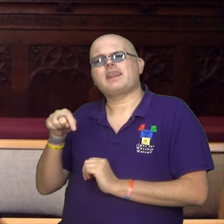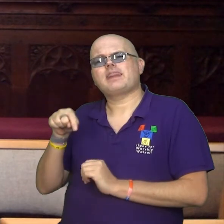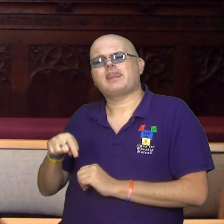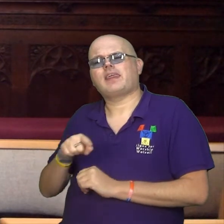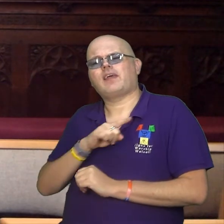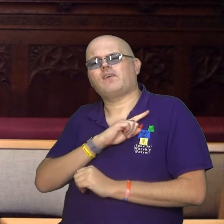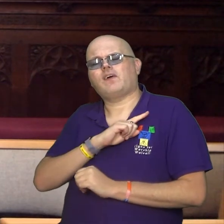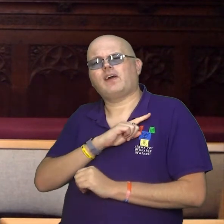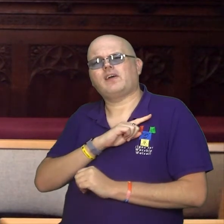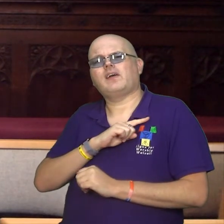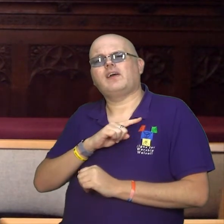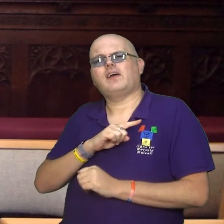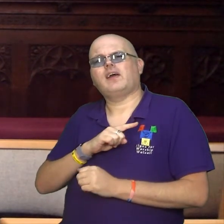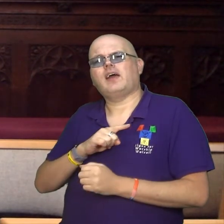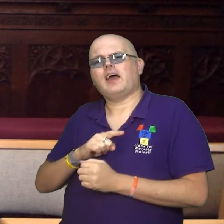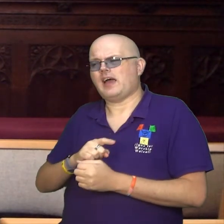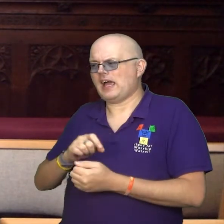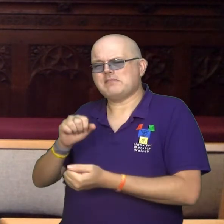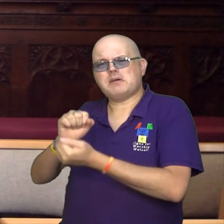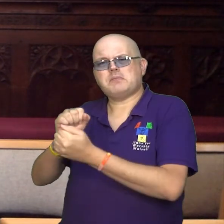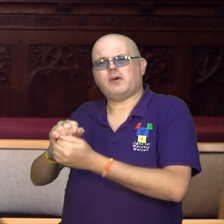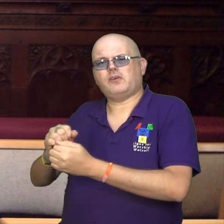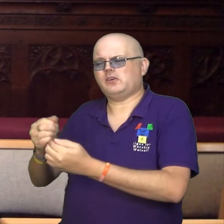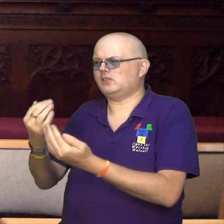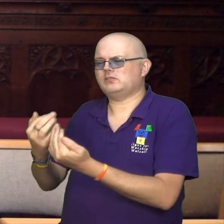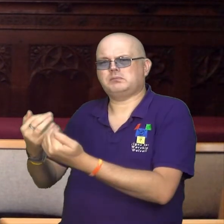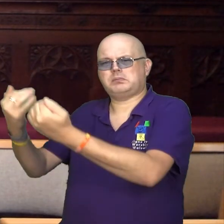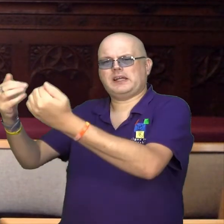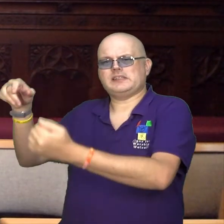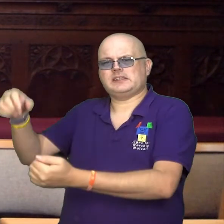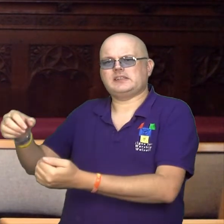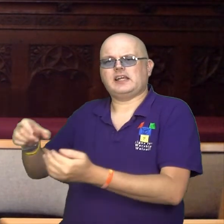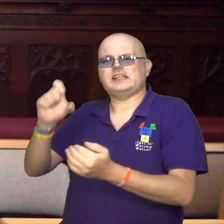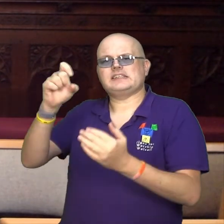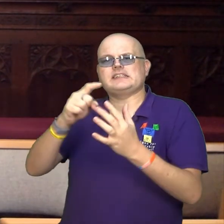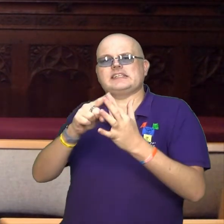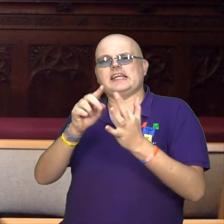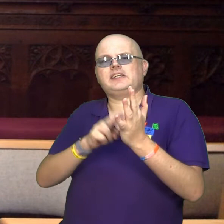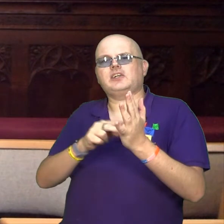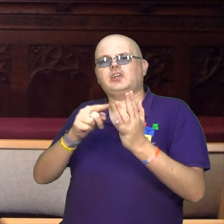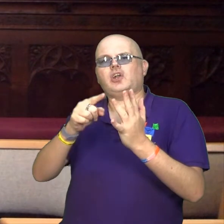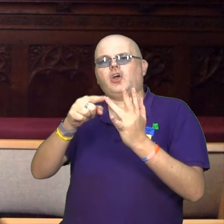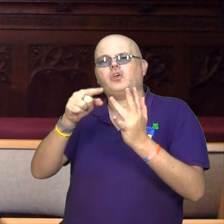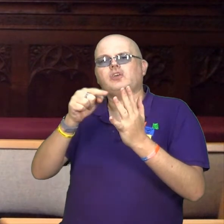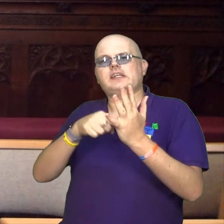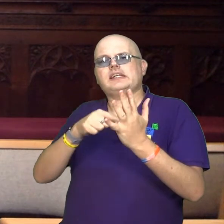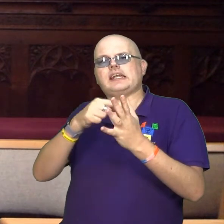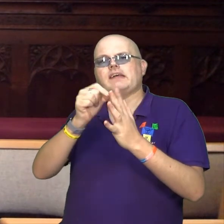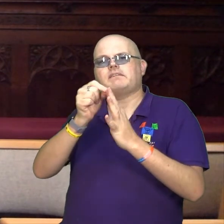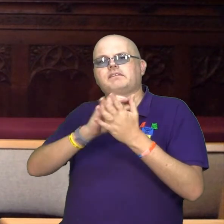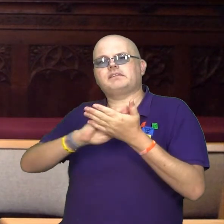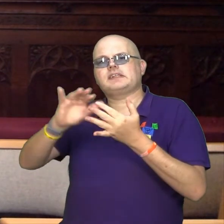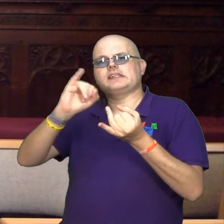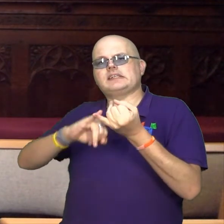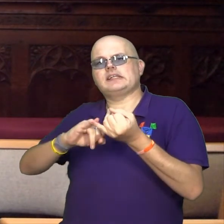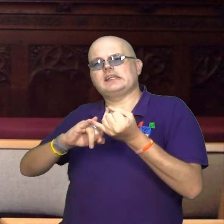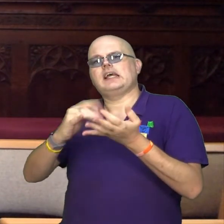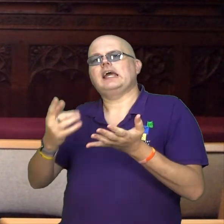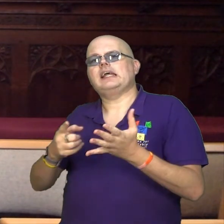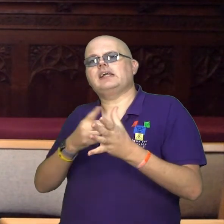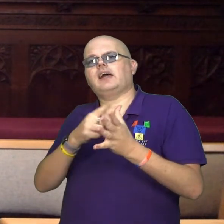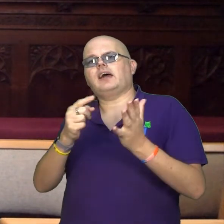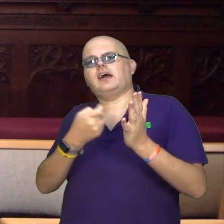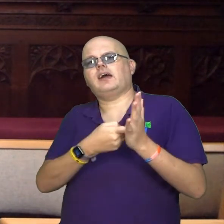This is why we meet at memorials and cenotaphs on Remembrance Sunday and on Armistice